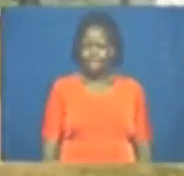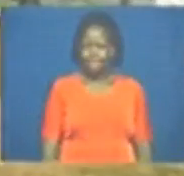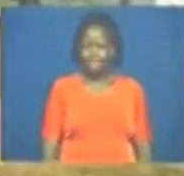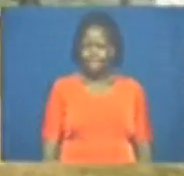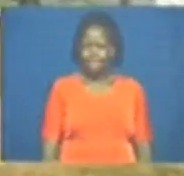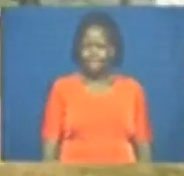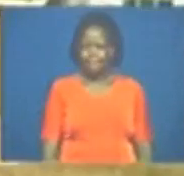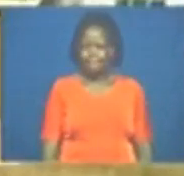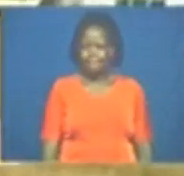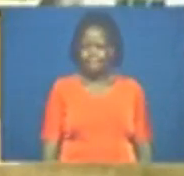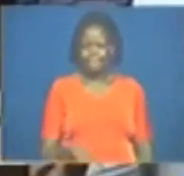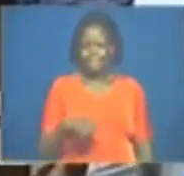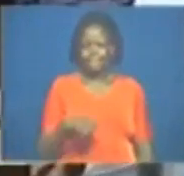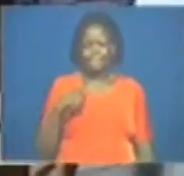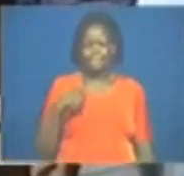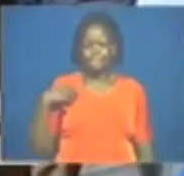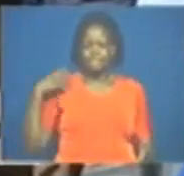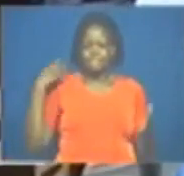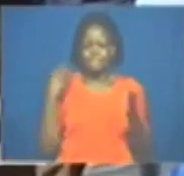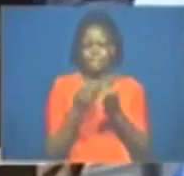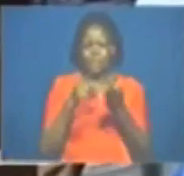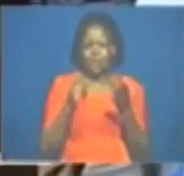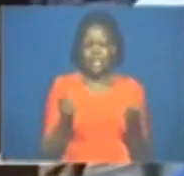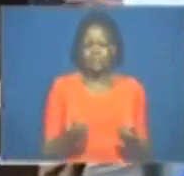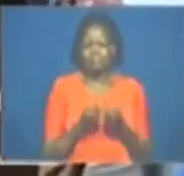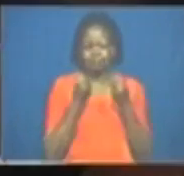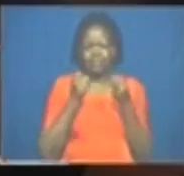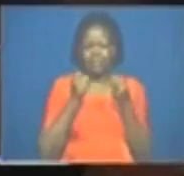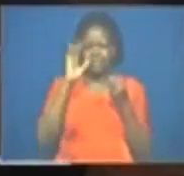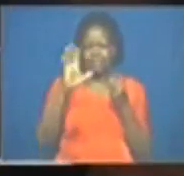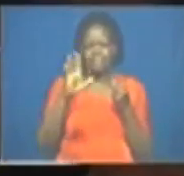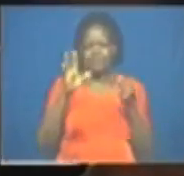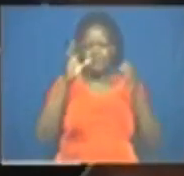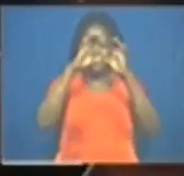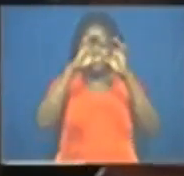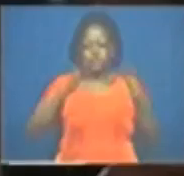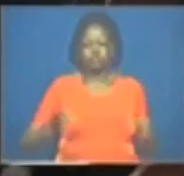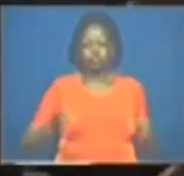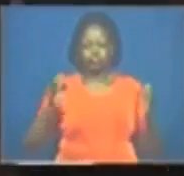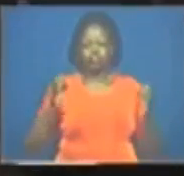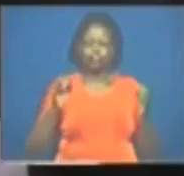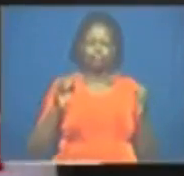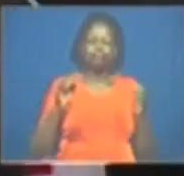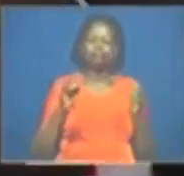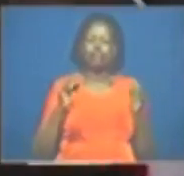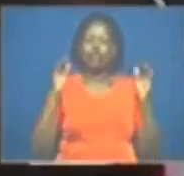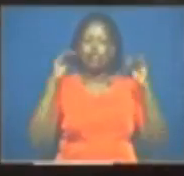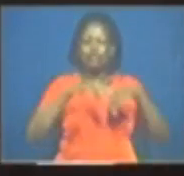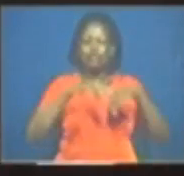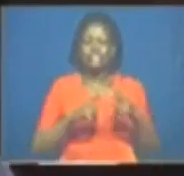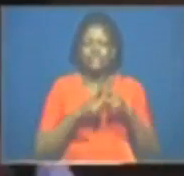Taking stock of progress, fifth devolution conference kicks off in Kakamega town.